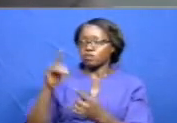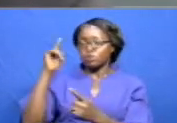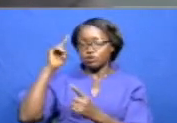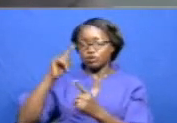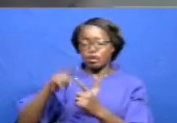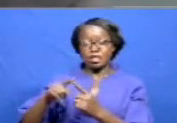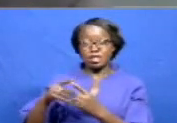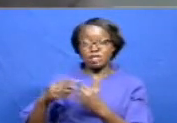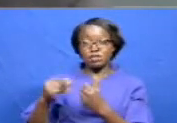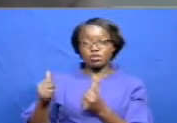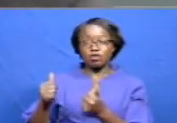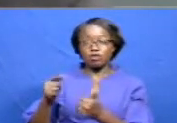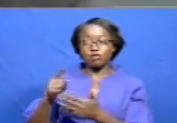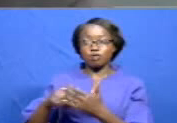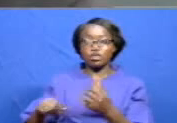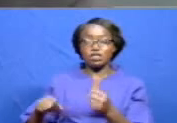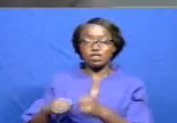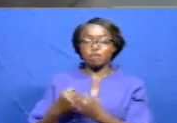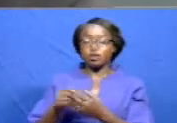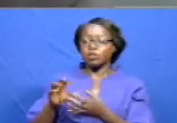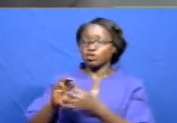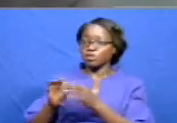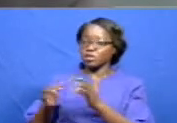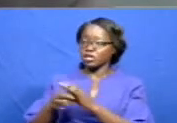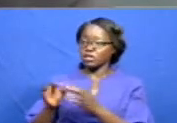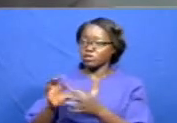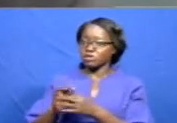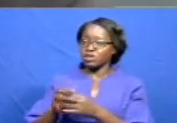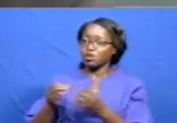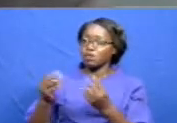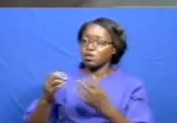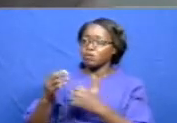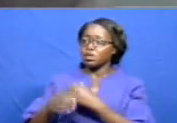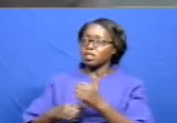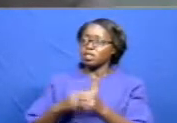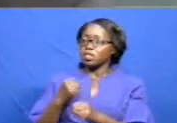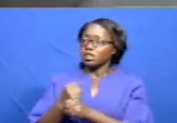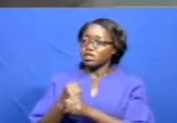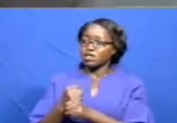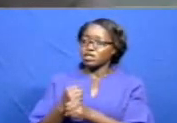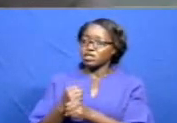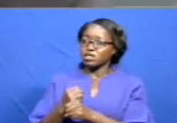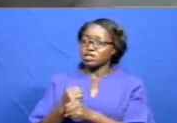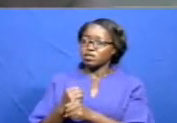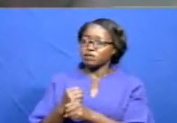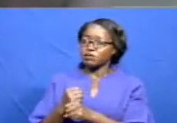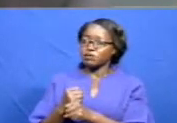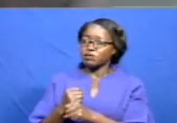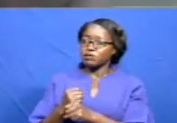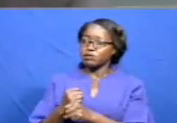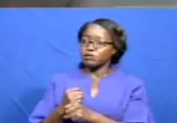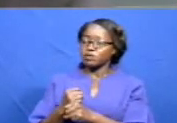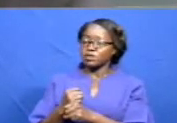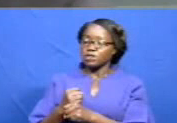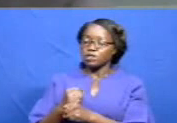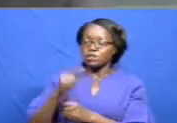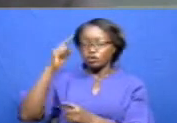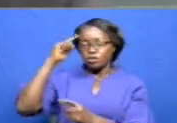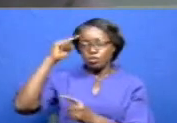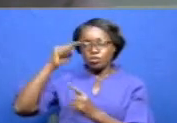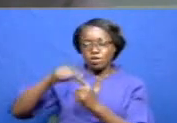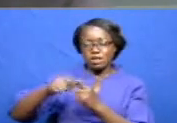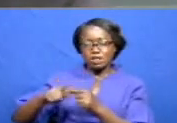what has been a dearth of connectivity for people across the country for many years, which I think we want to work towards eradicating. So you'll